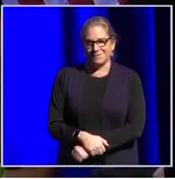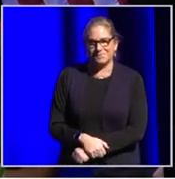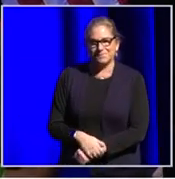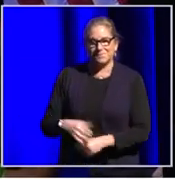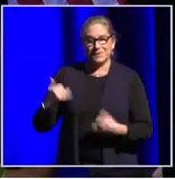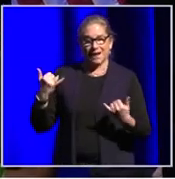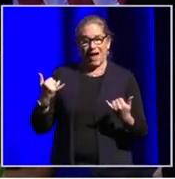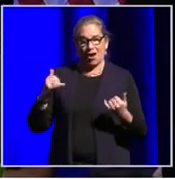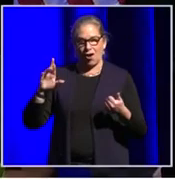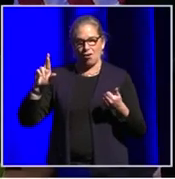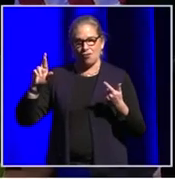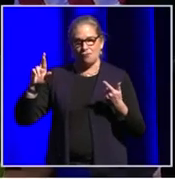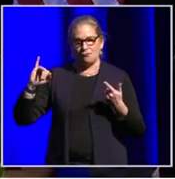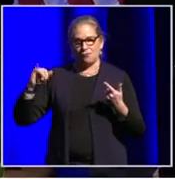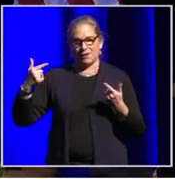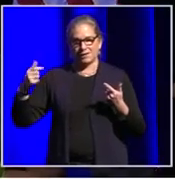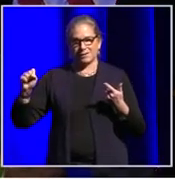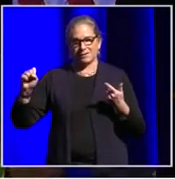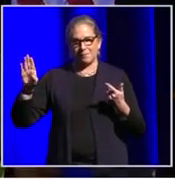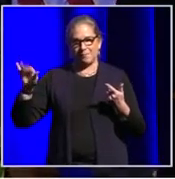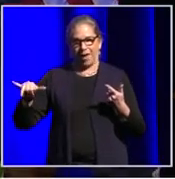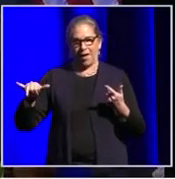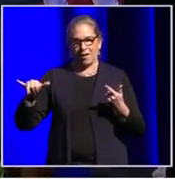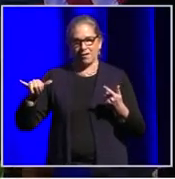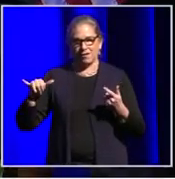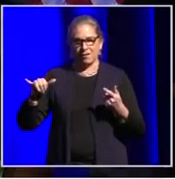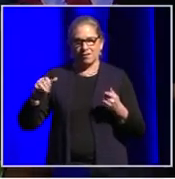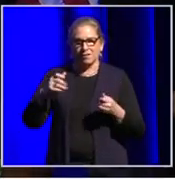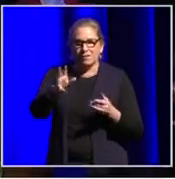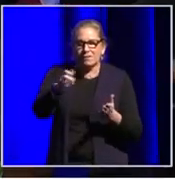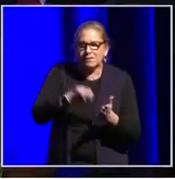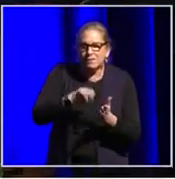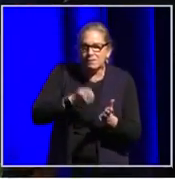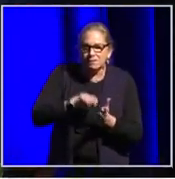District of Columbia Court of Appeals.